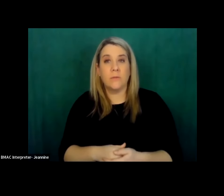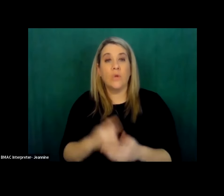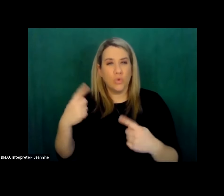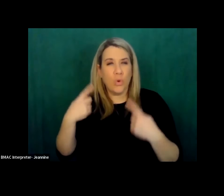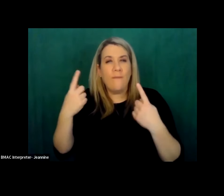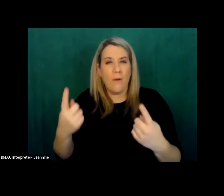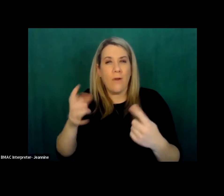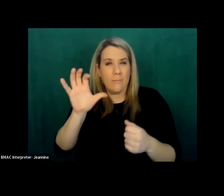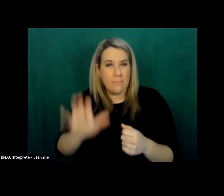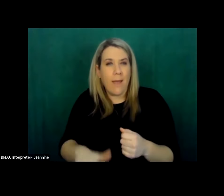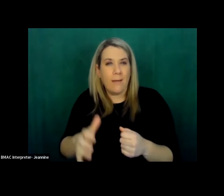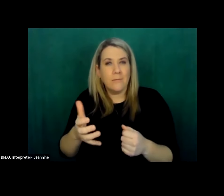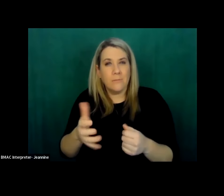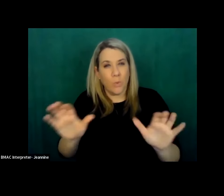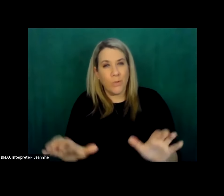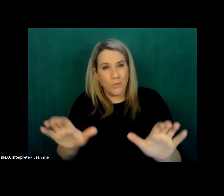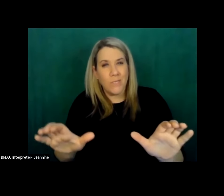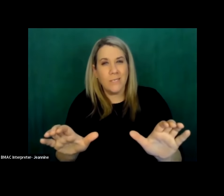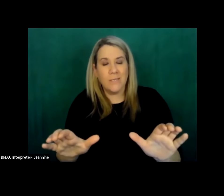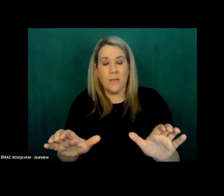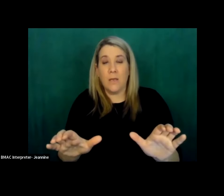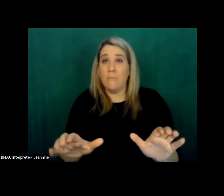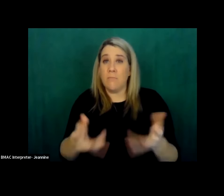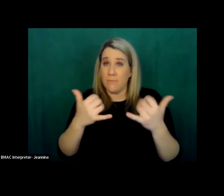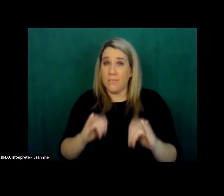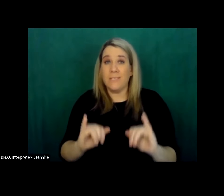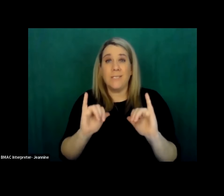they've done. But as I said, we're open to,